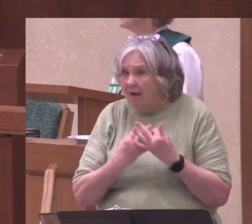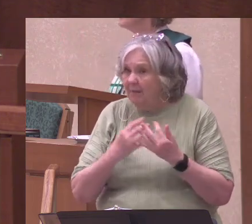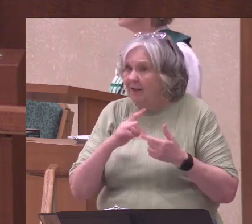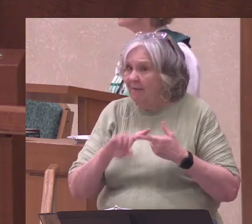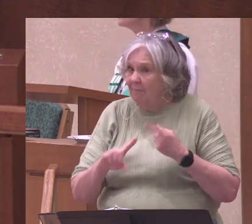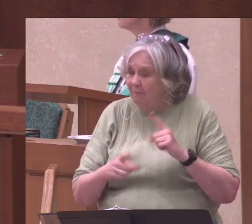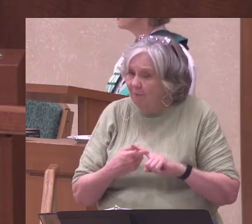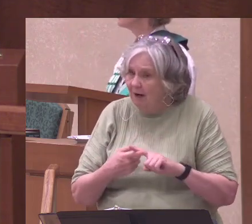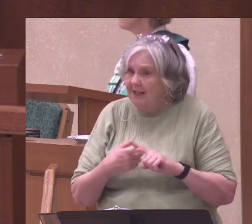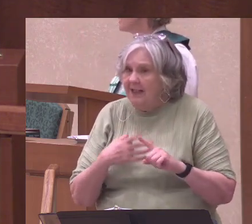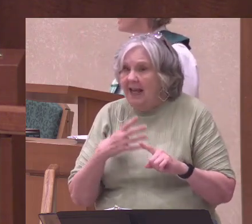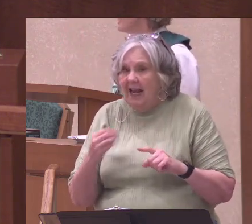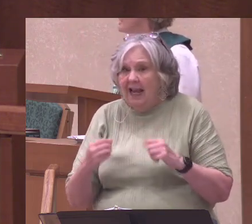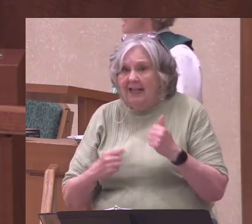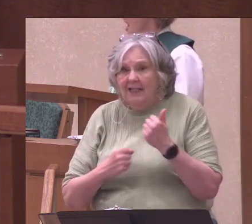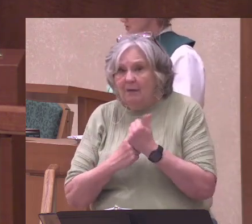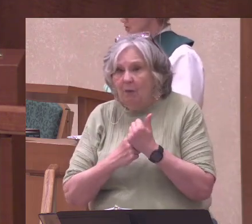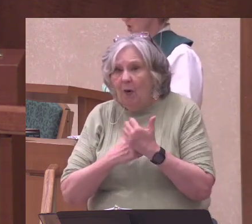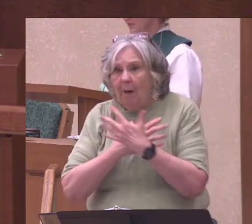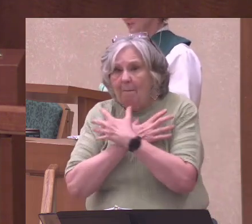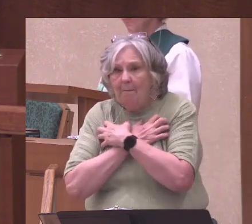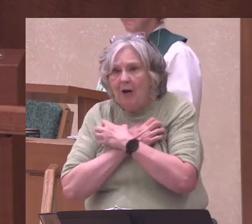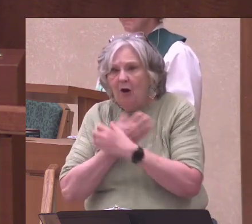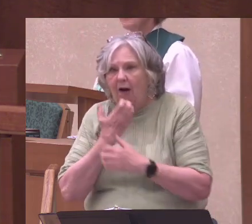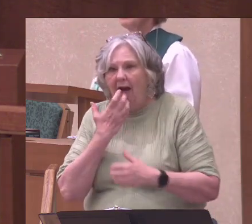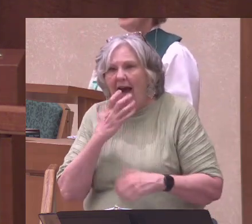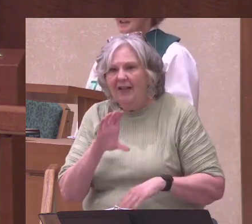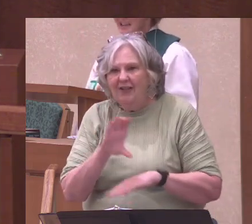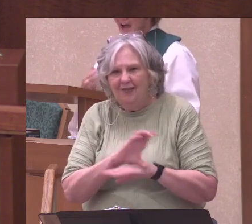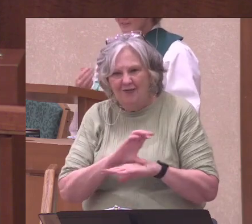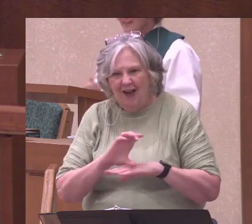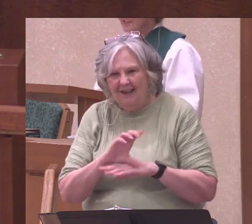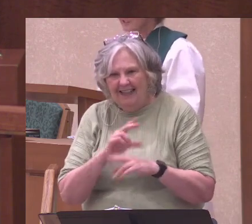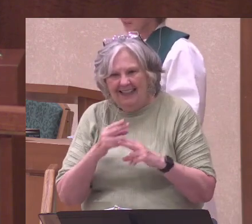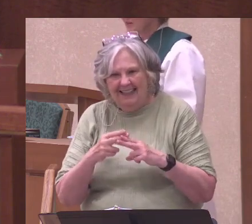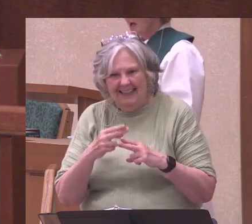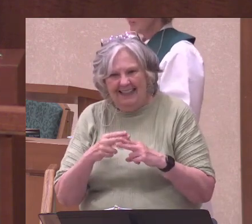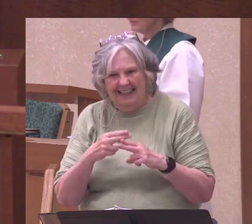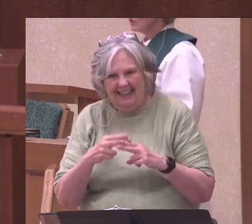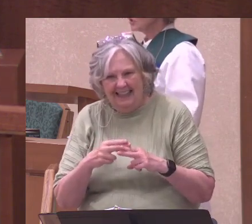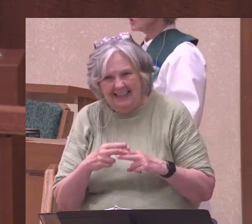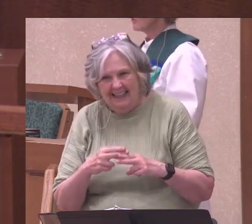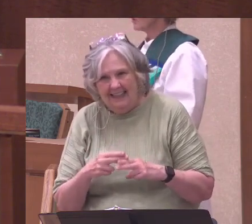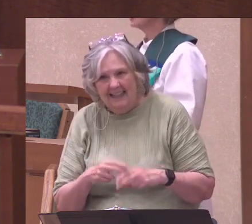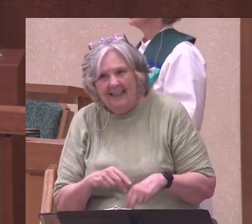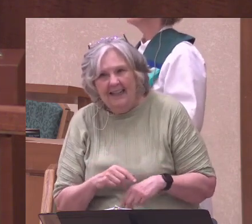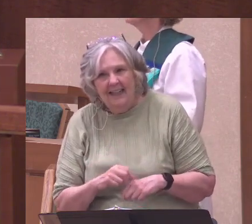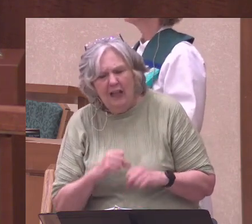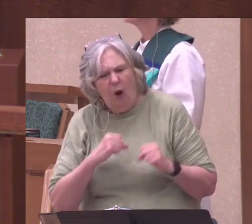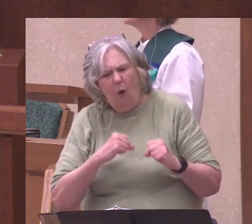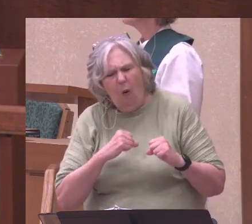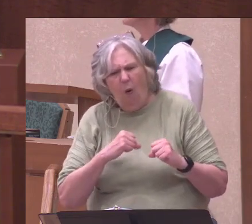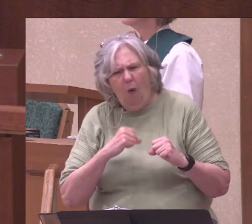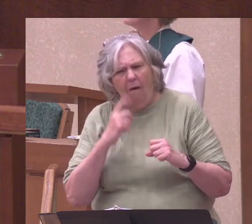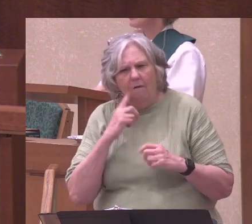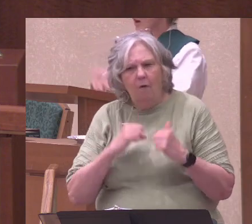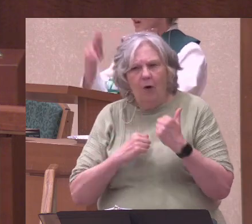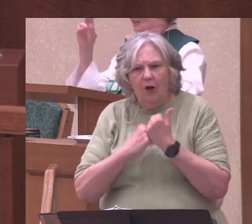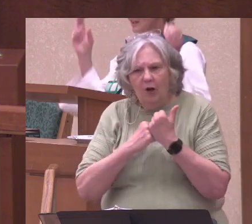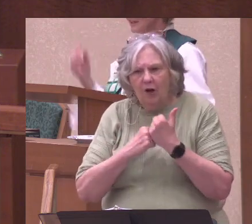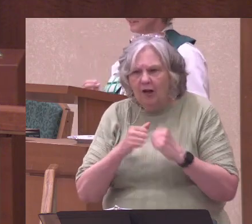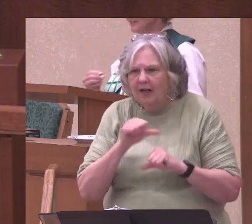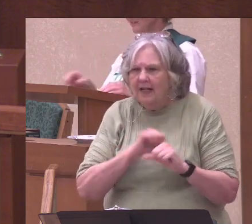and even his support bear, Hot Chocolate. Gavin and his fellow athletes cheer for each other and celebrate